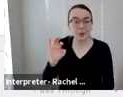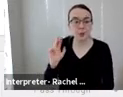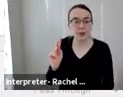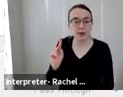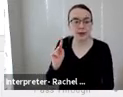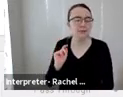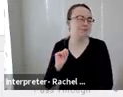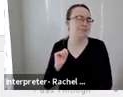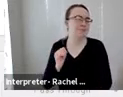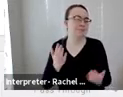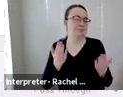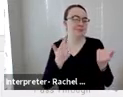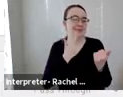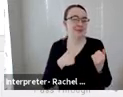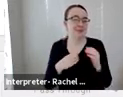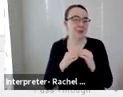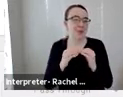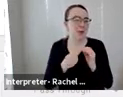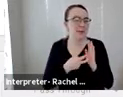is quick to you?